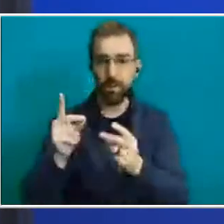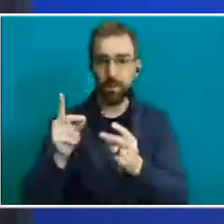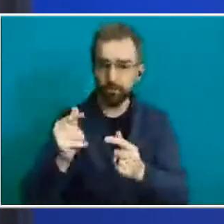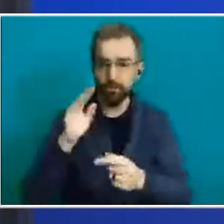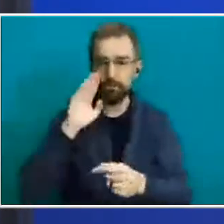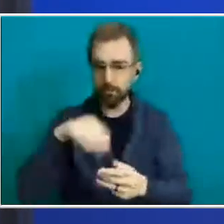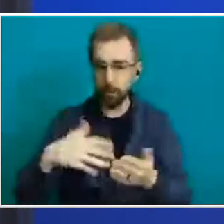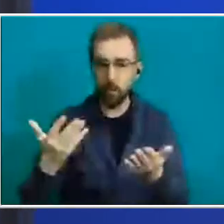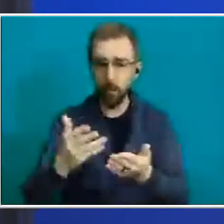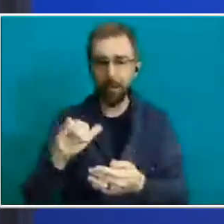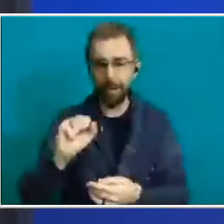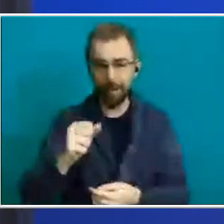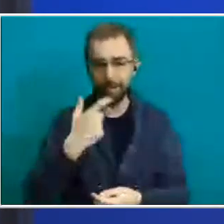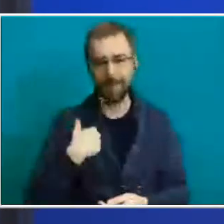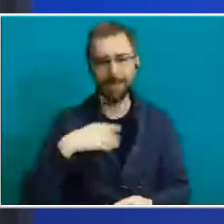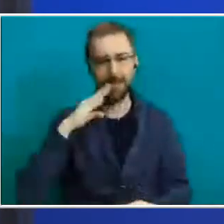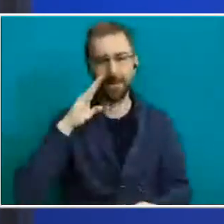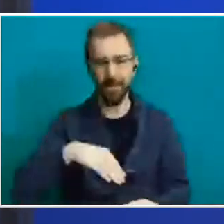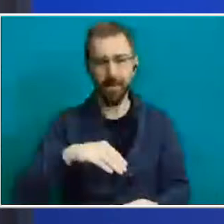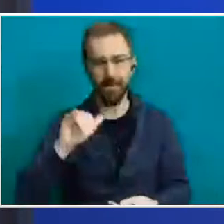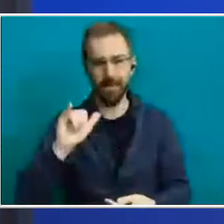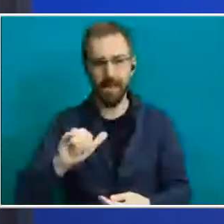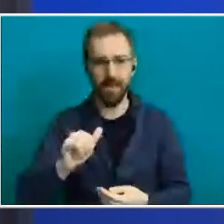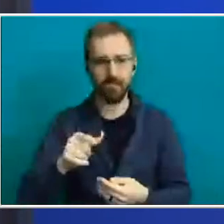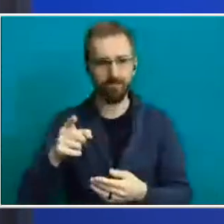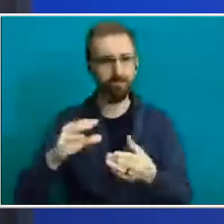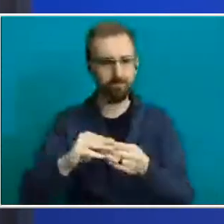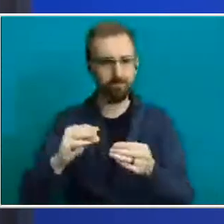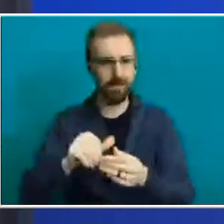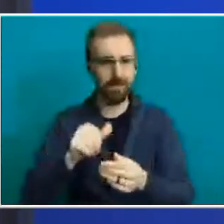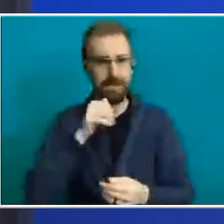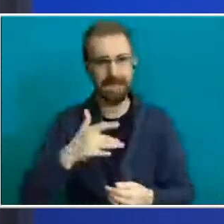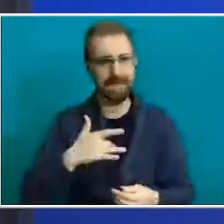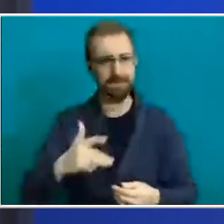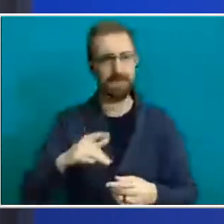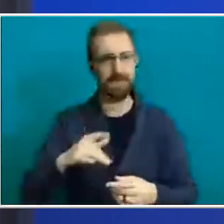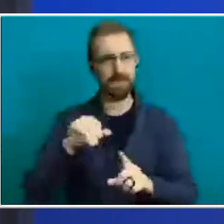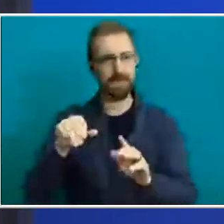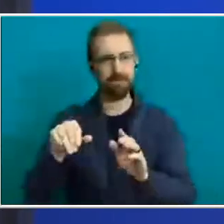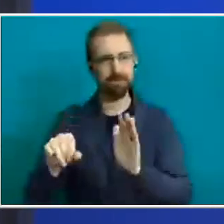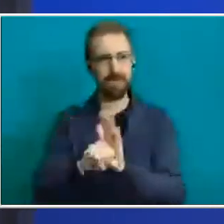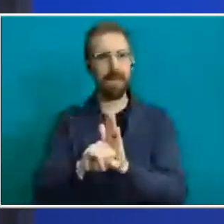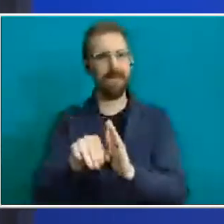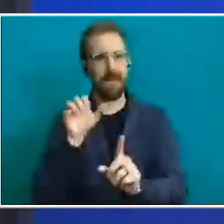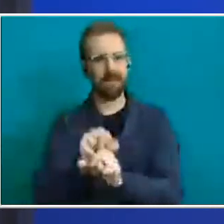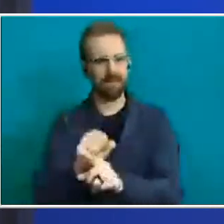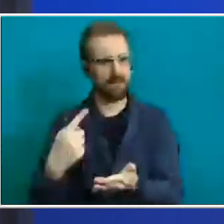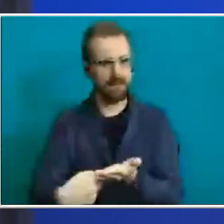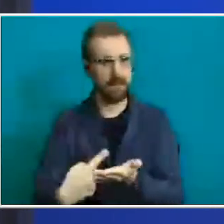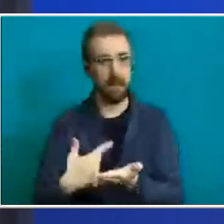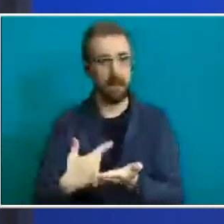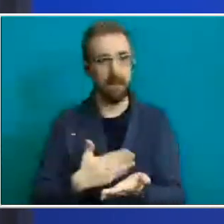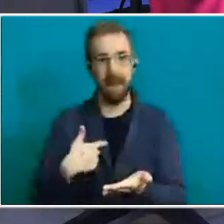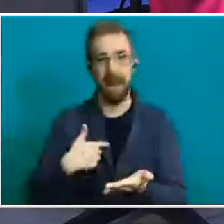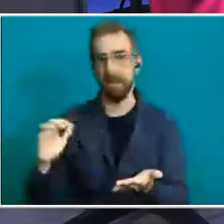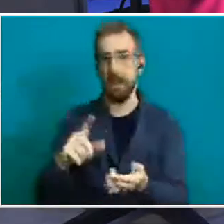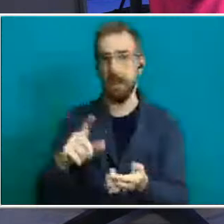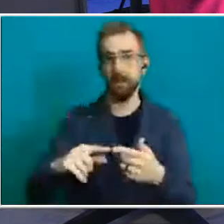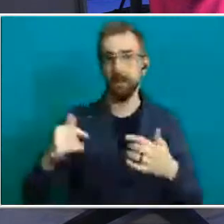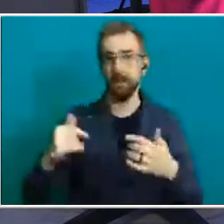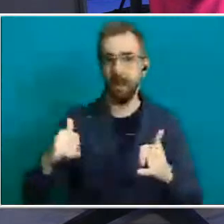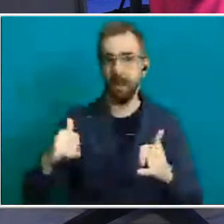know that they were saying that it's not usually identified sometimes, and I'm glad I'm getting back to play. So, yeah. All right.